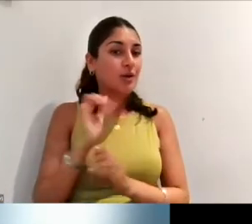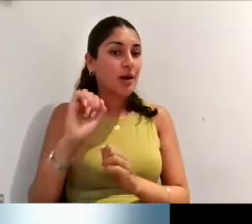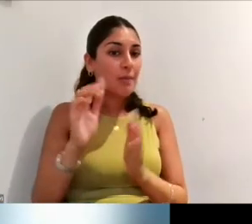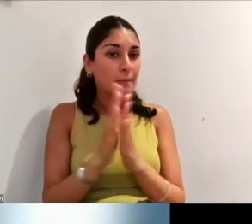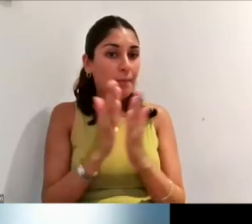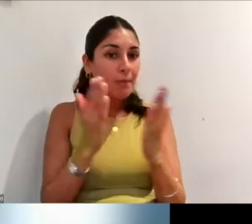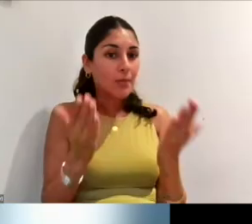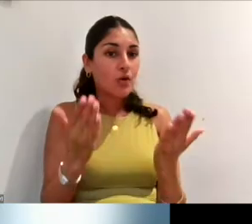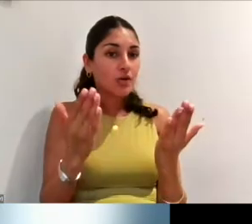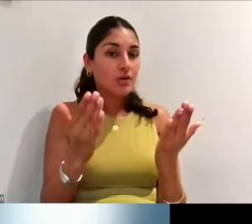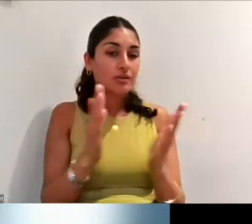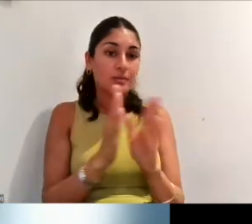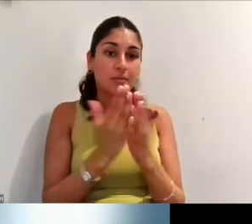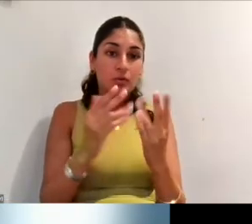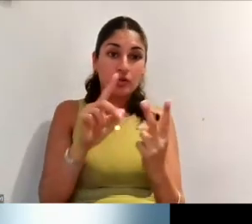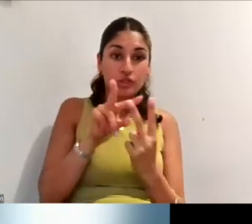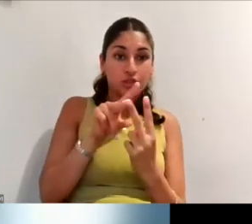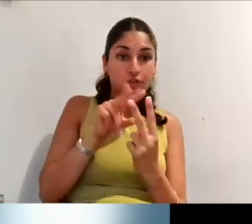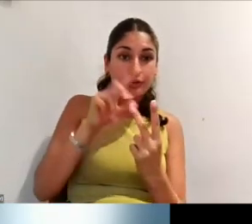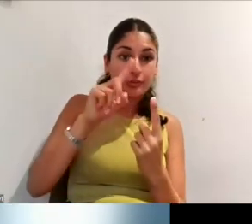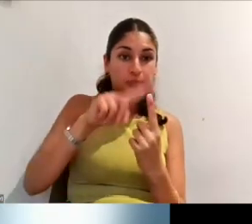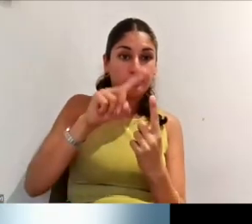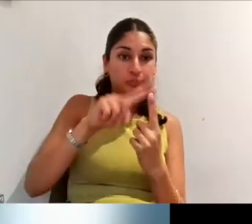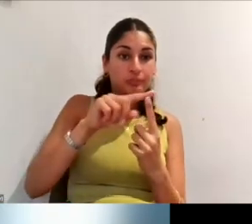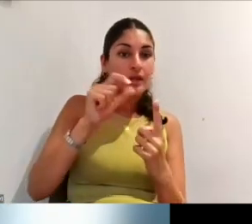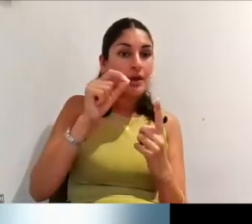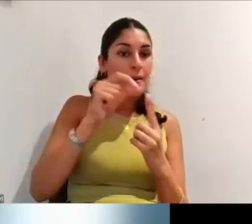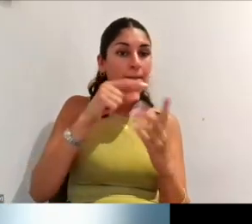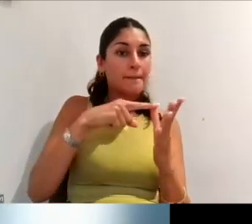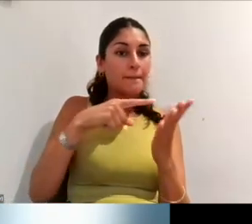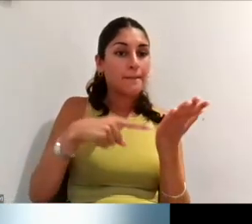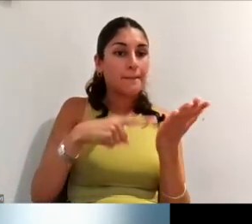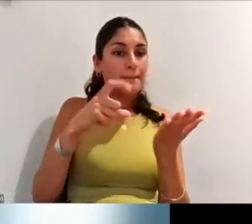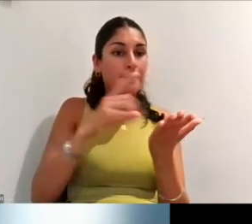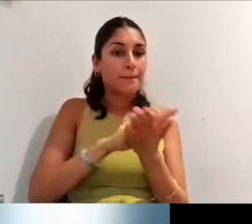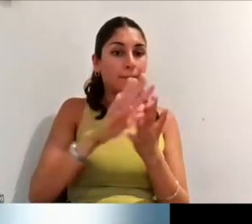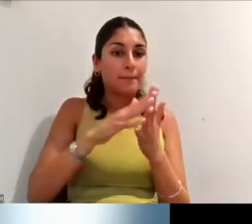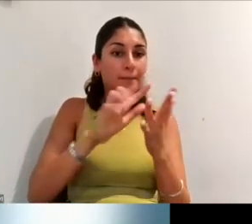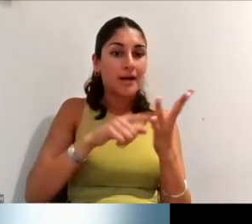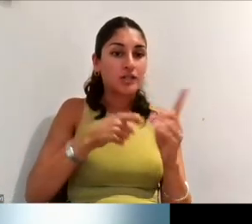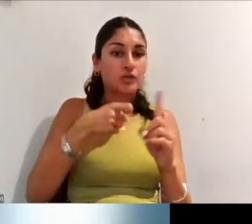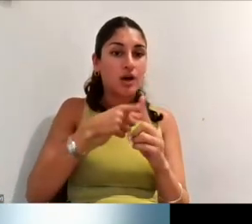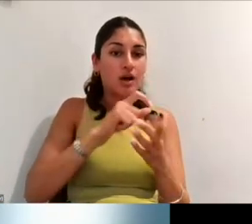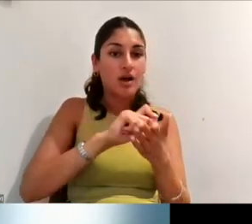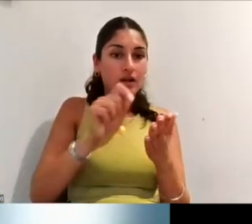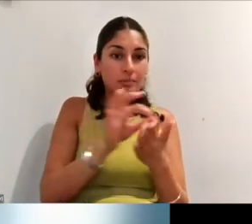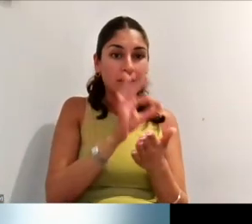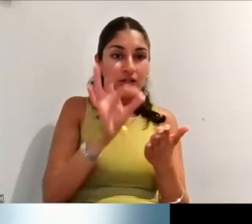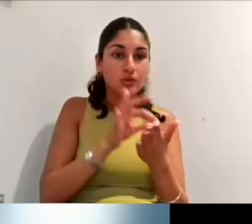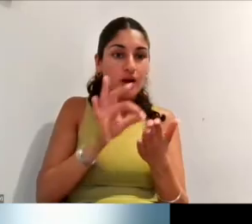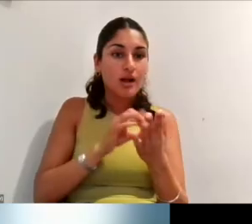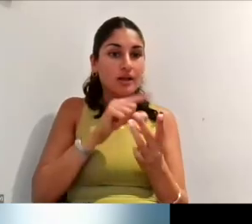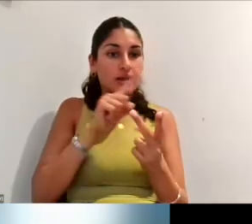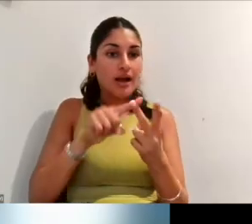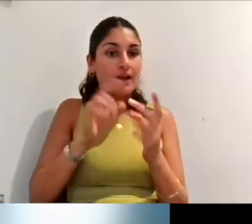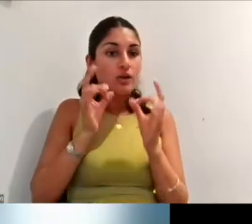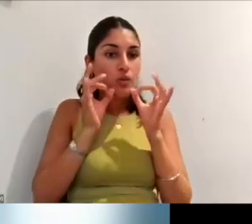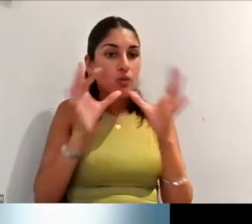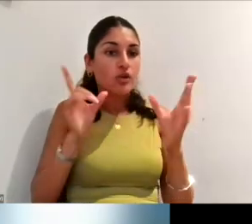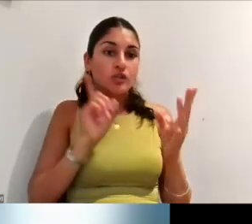Her Patchwork and A Wonder Woman, which we're going to hear from today. These are published books, and in